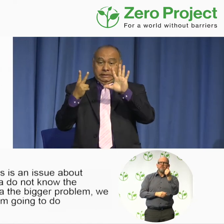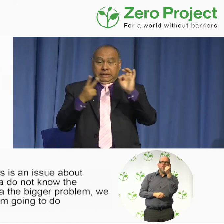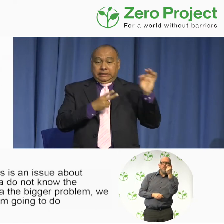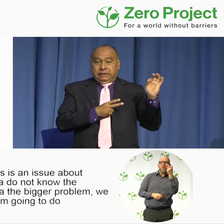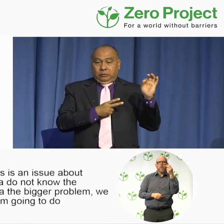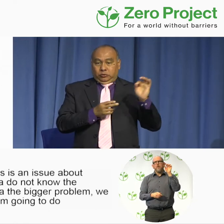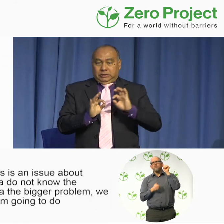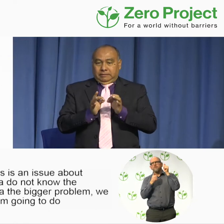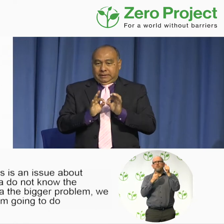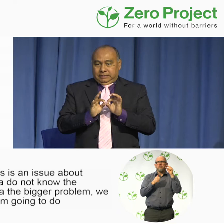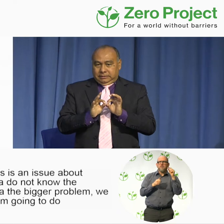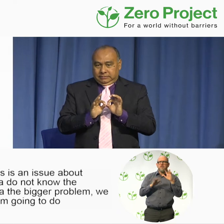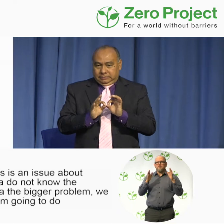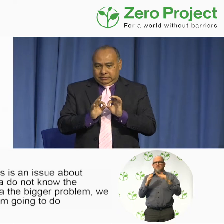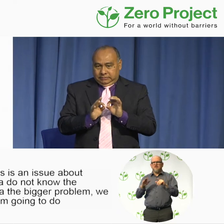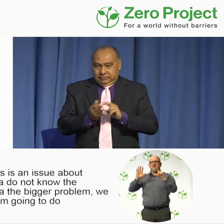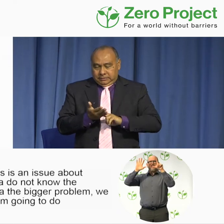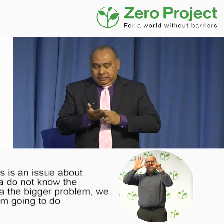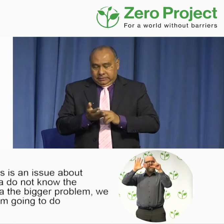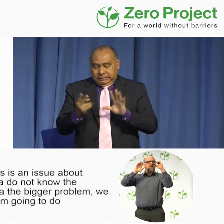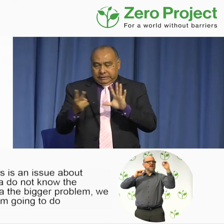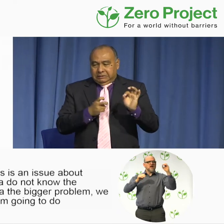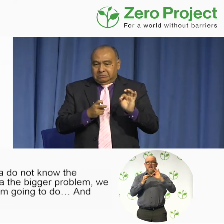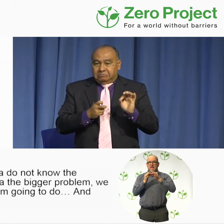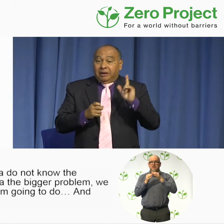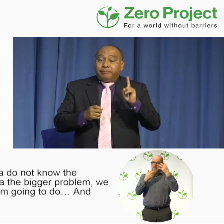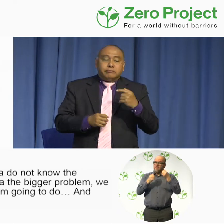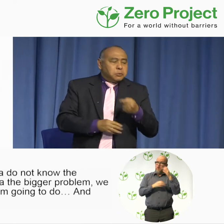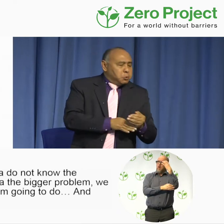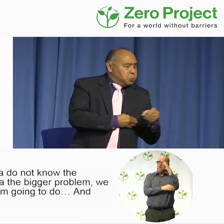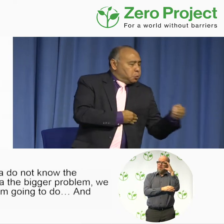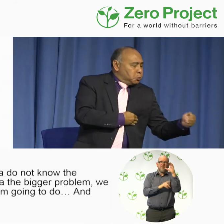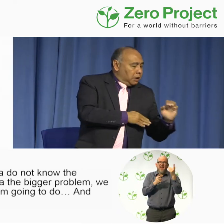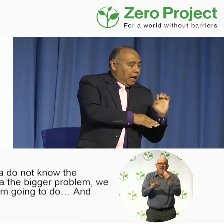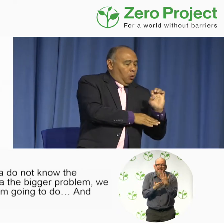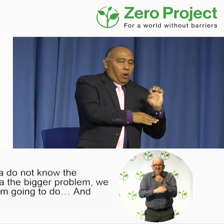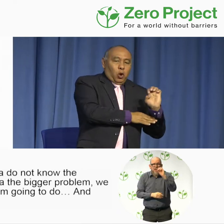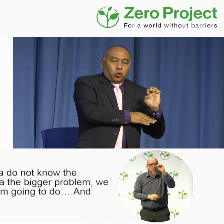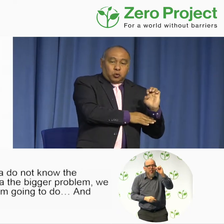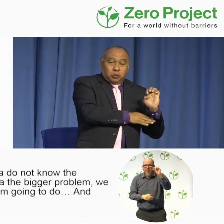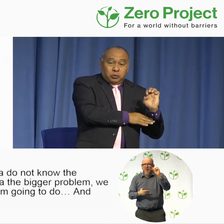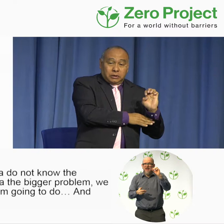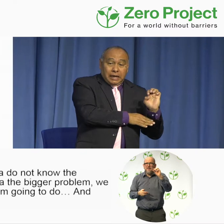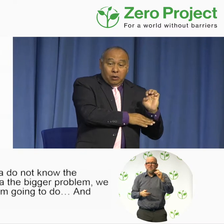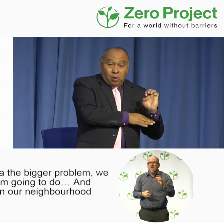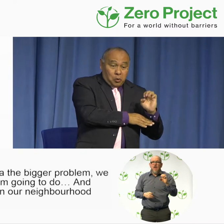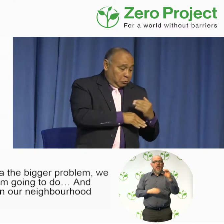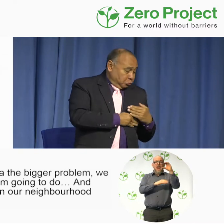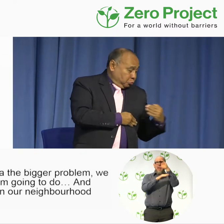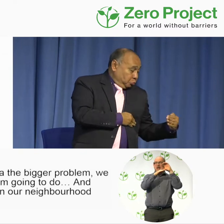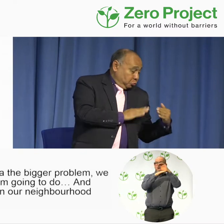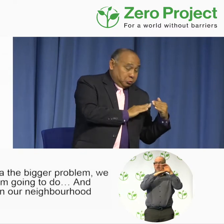a comparison. In Colombia, we do have the 700 interpreters, but